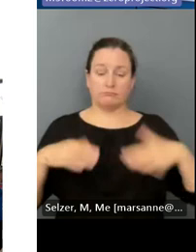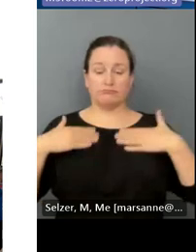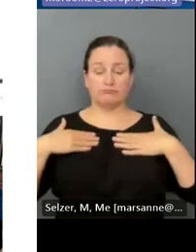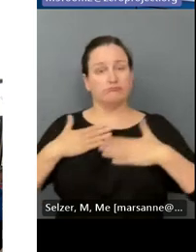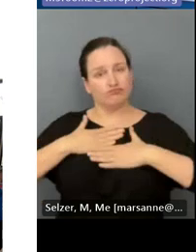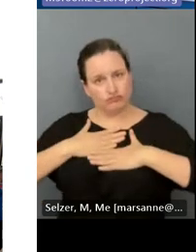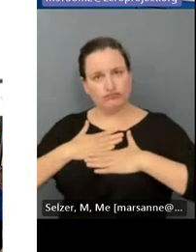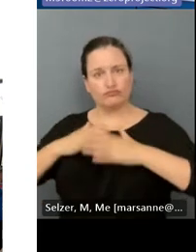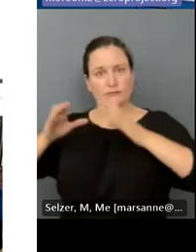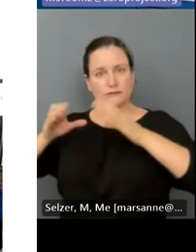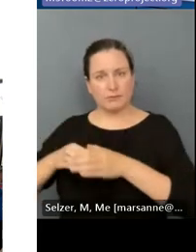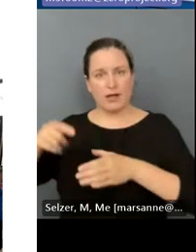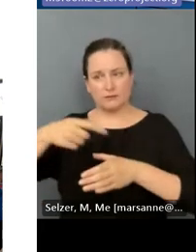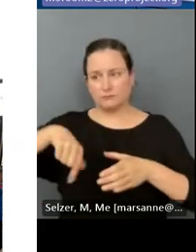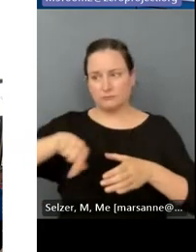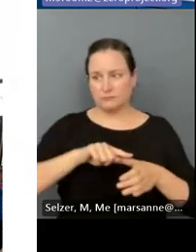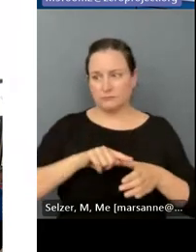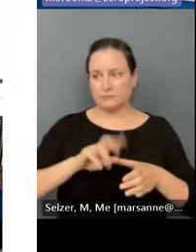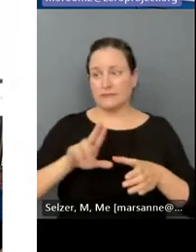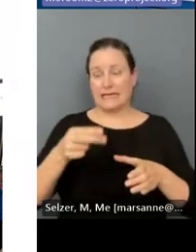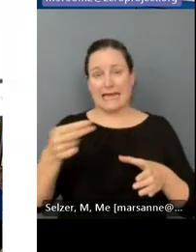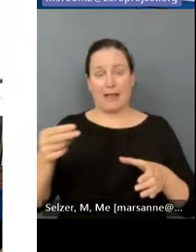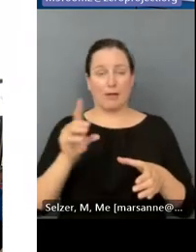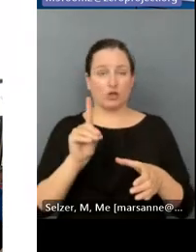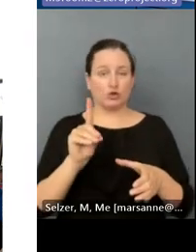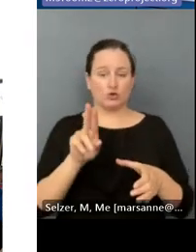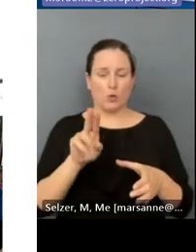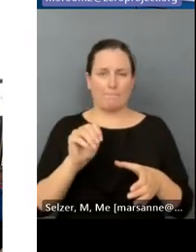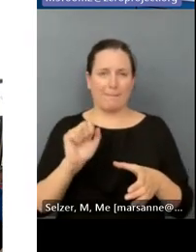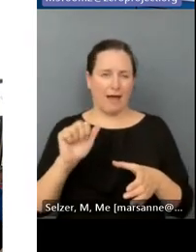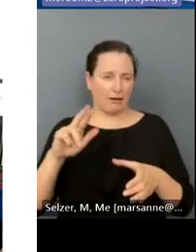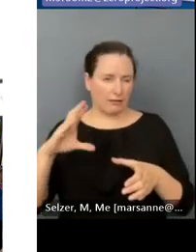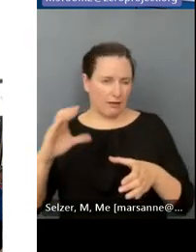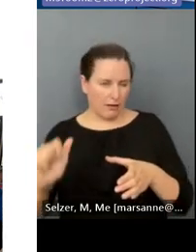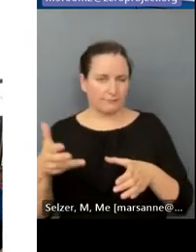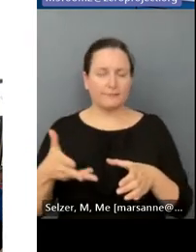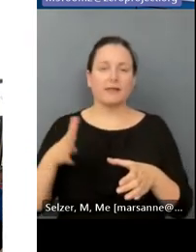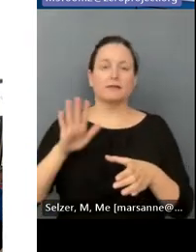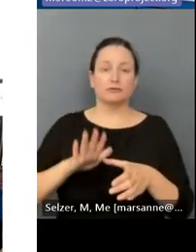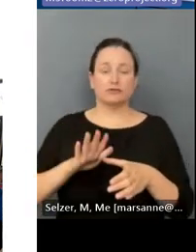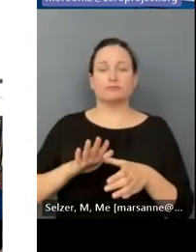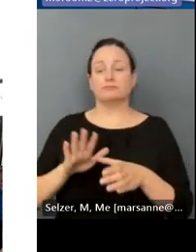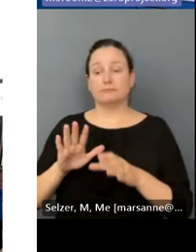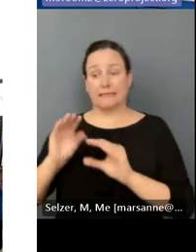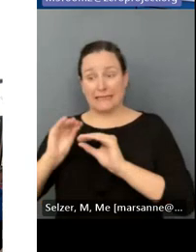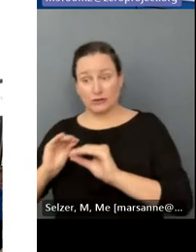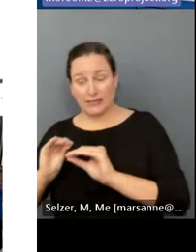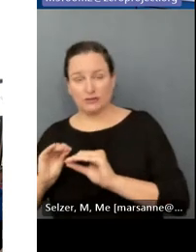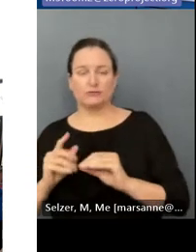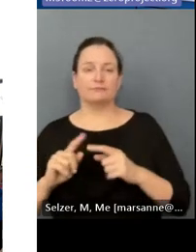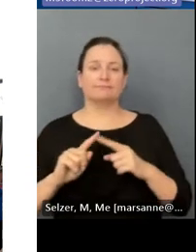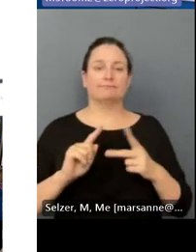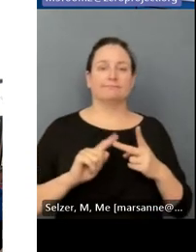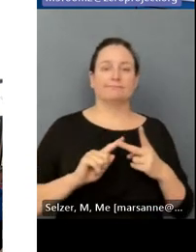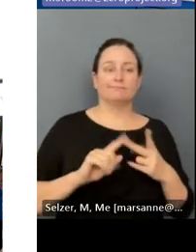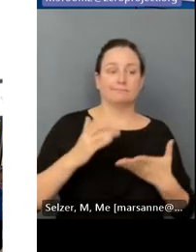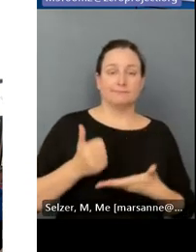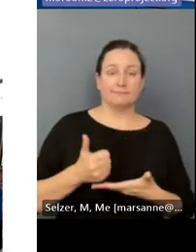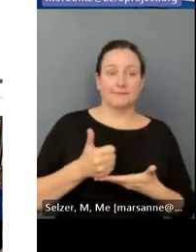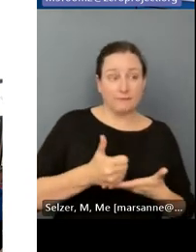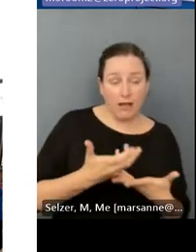is called Cundinamarca, where we bring attention, education, also health attention to